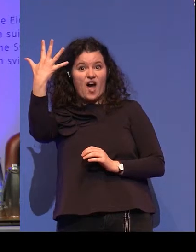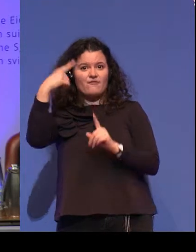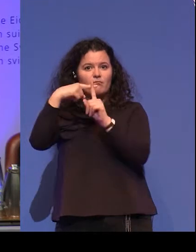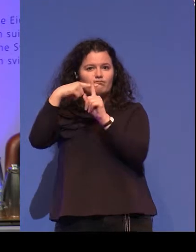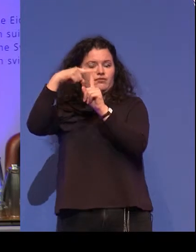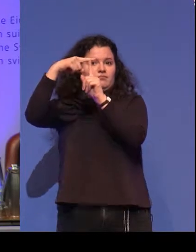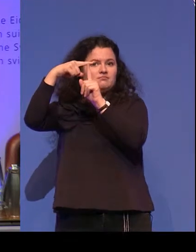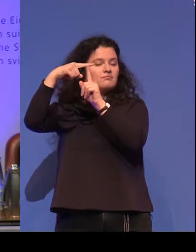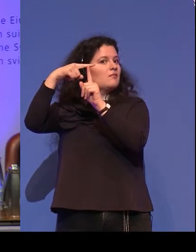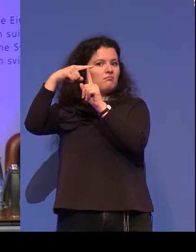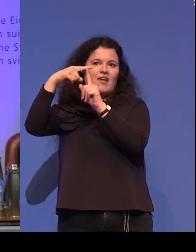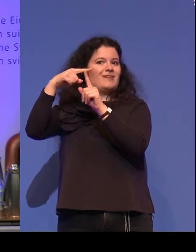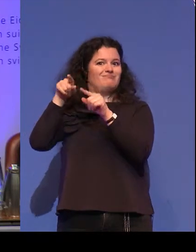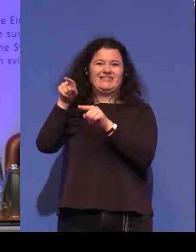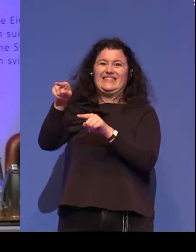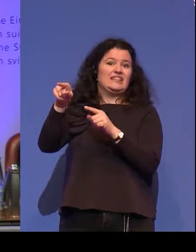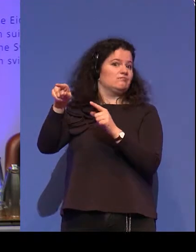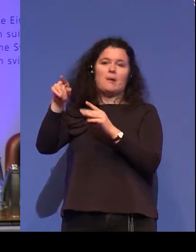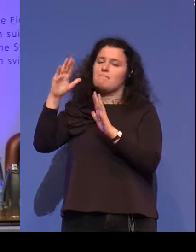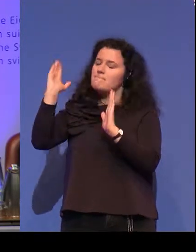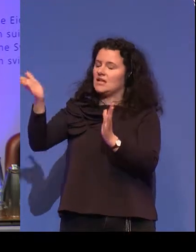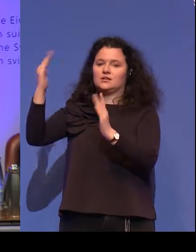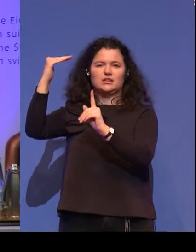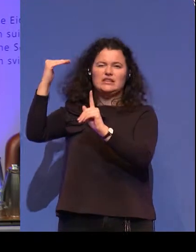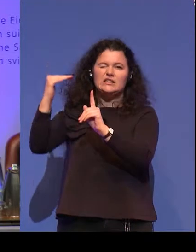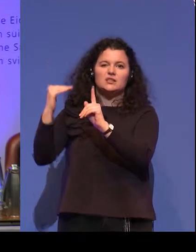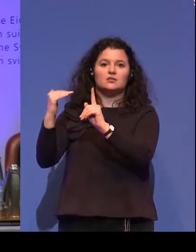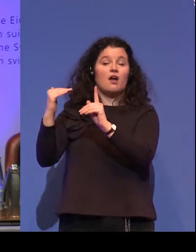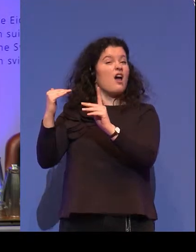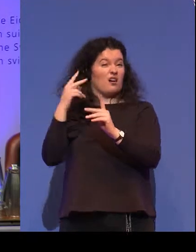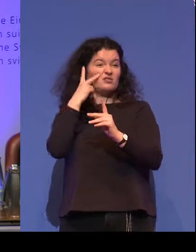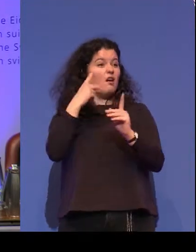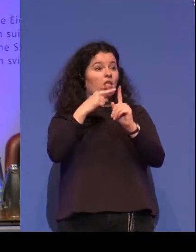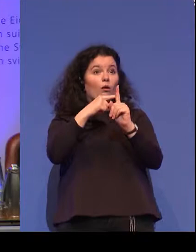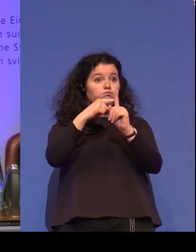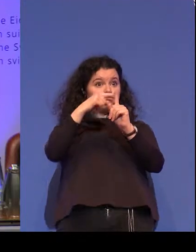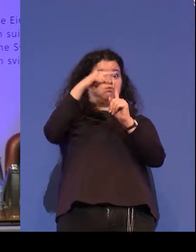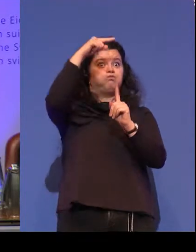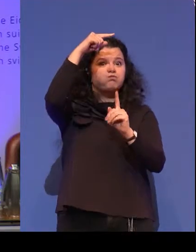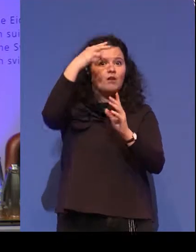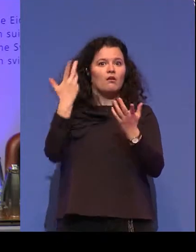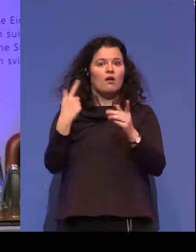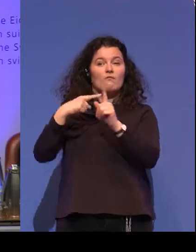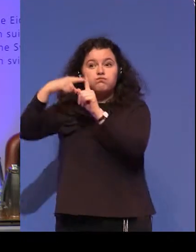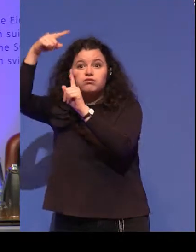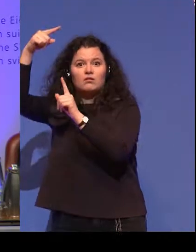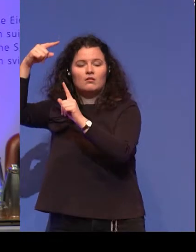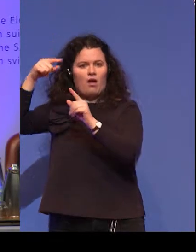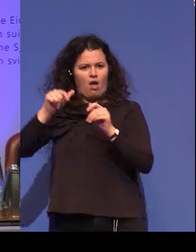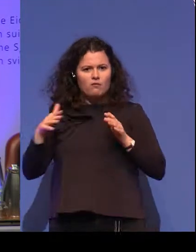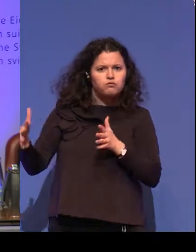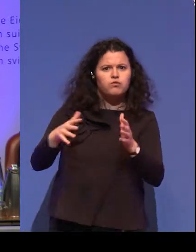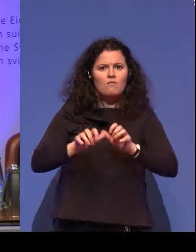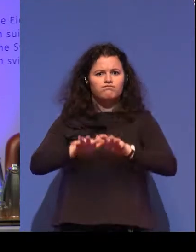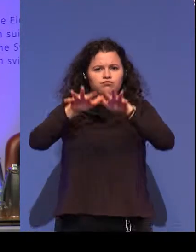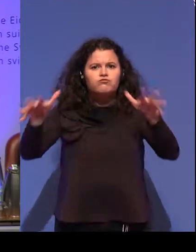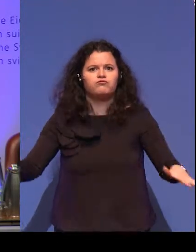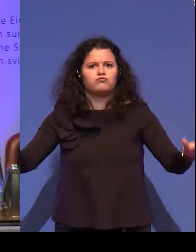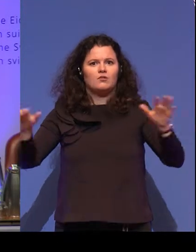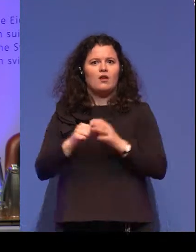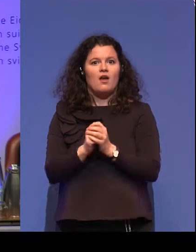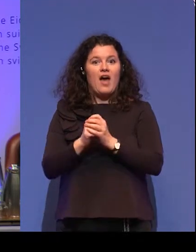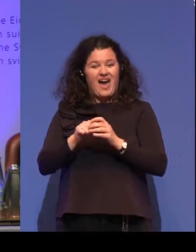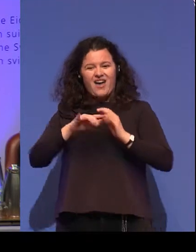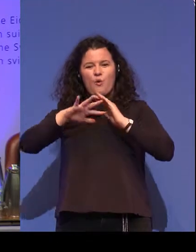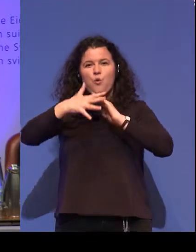go beyond that with obvious impacts on storms and floods and droughts and sea levels and everything you all know. But it's not just